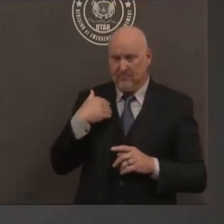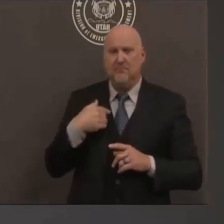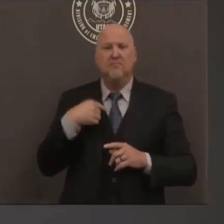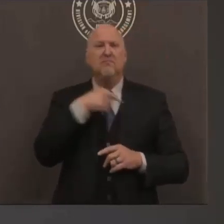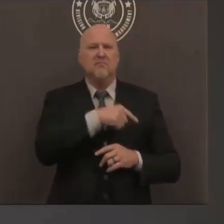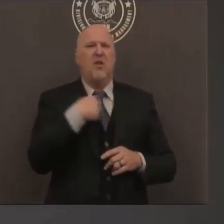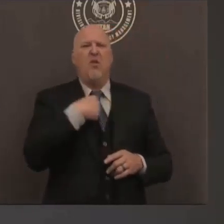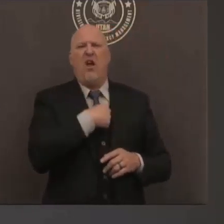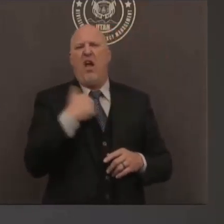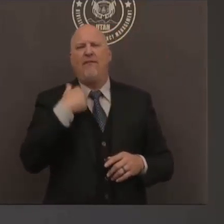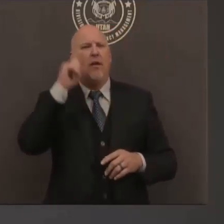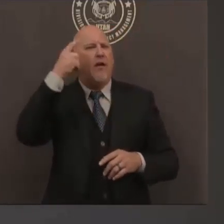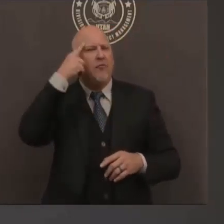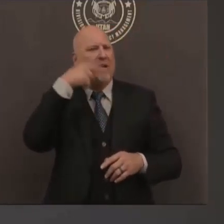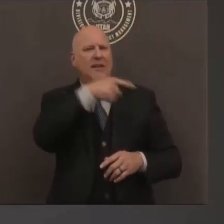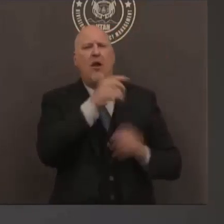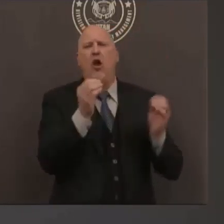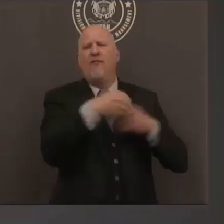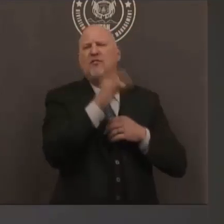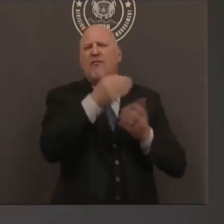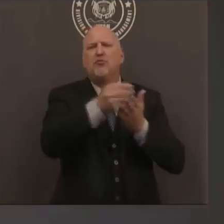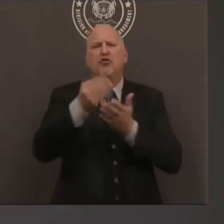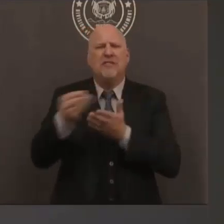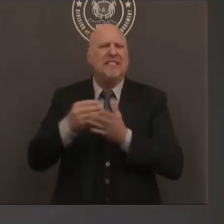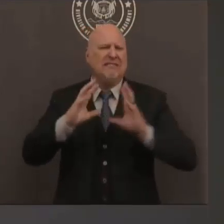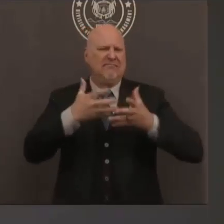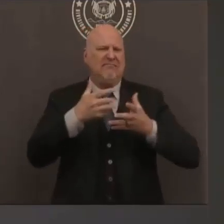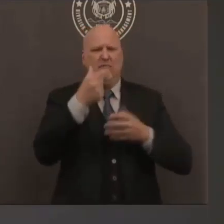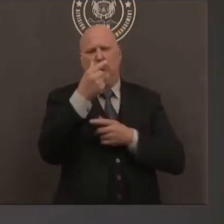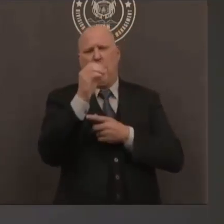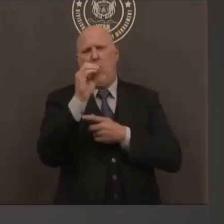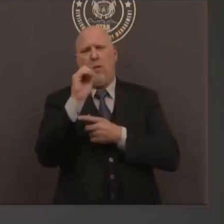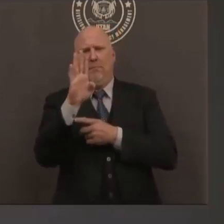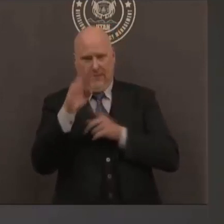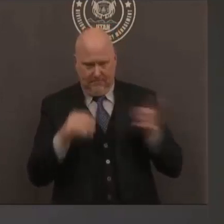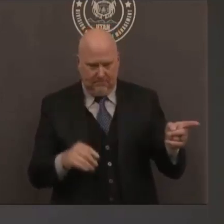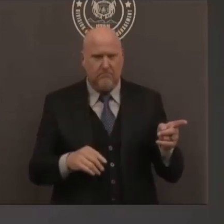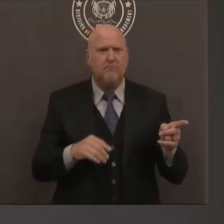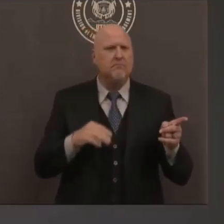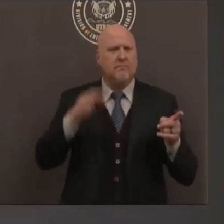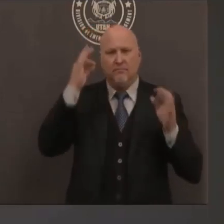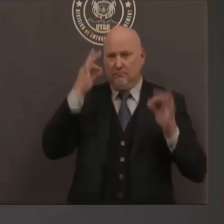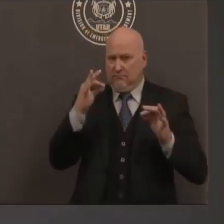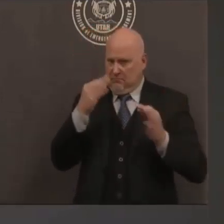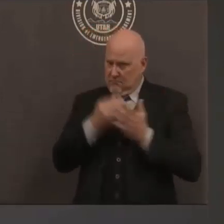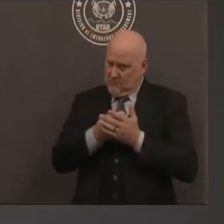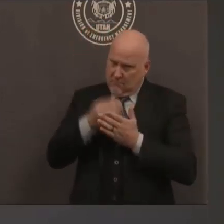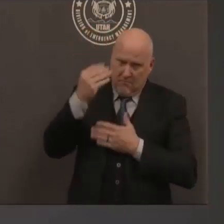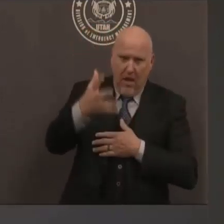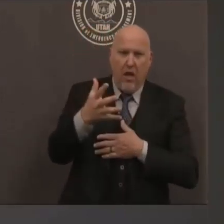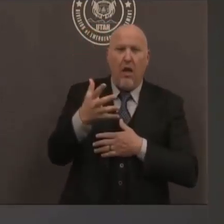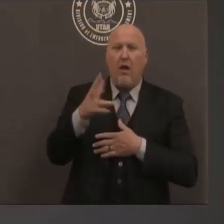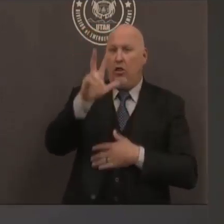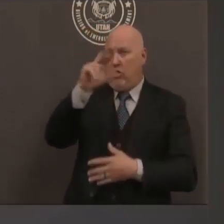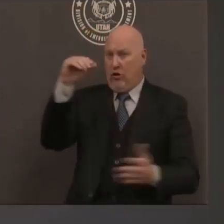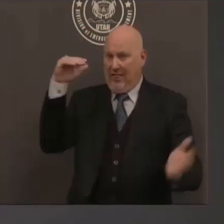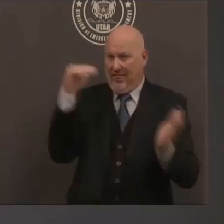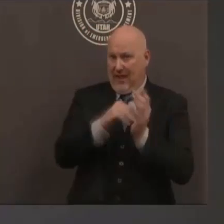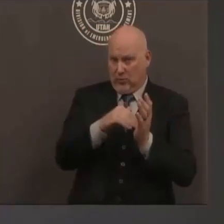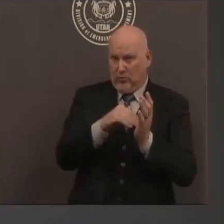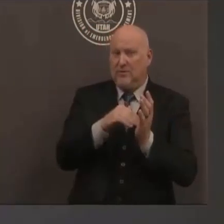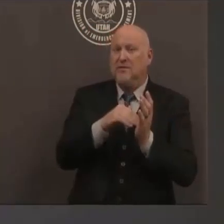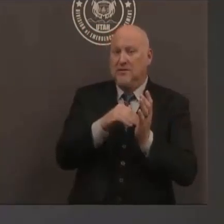drug as a potential treatment option for COVID-19 from Meds in Motion at a cost of about